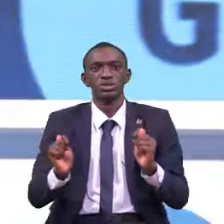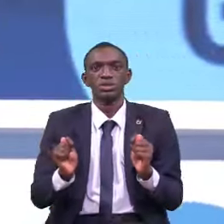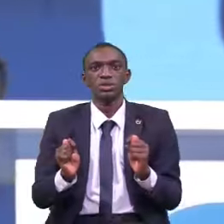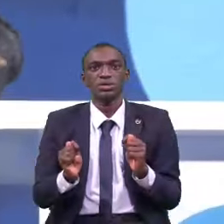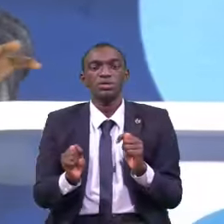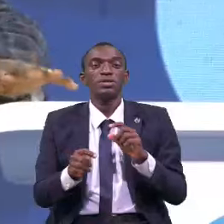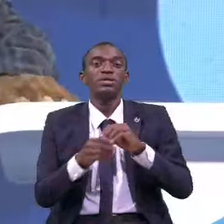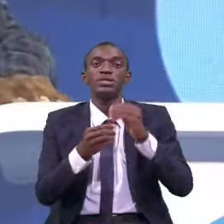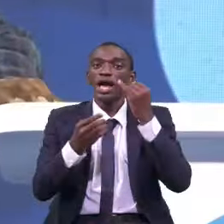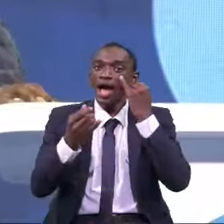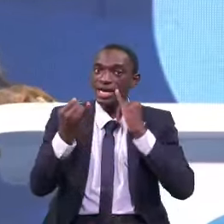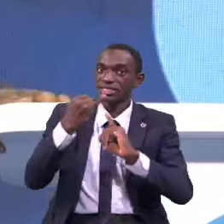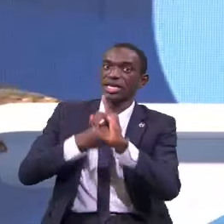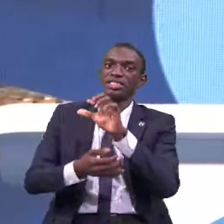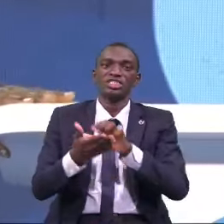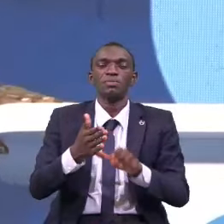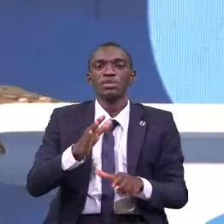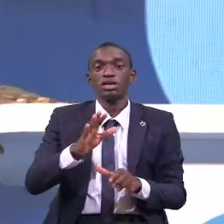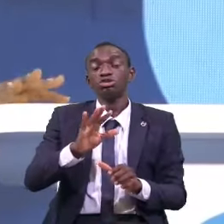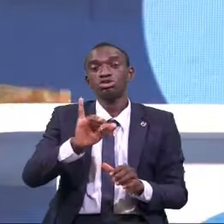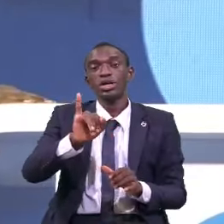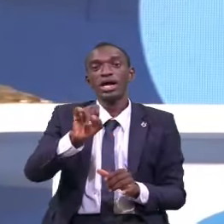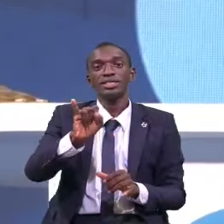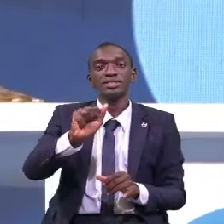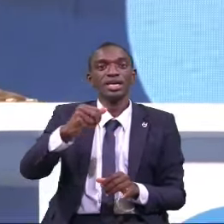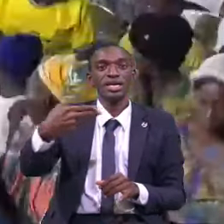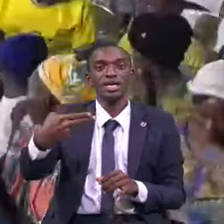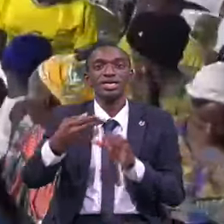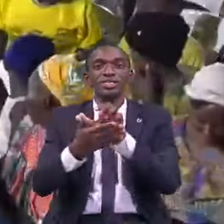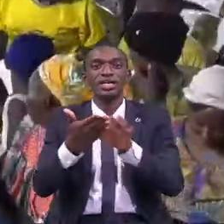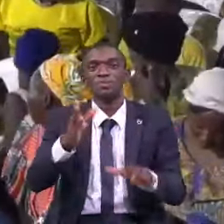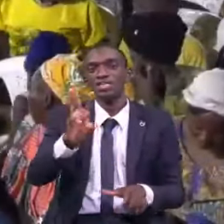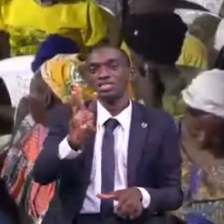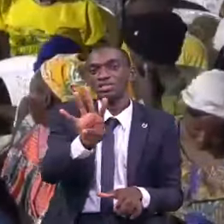Isaiah chapter 64, we're looking at verse 6.